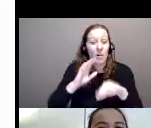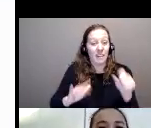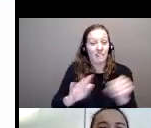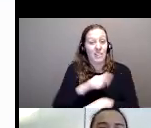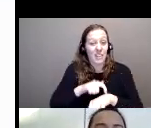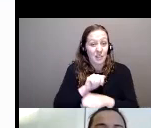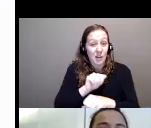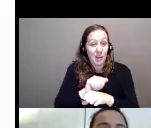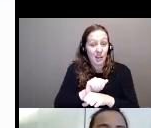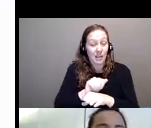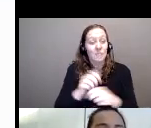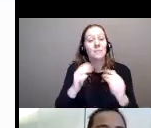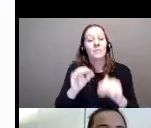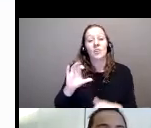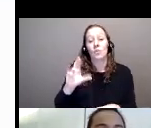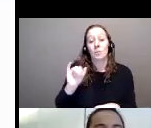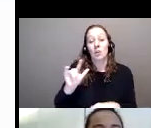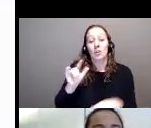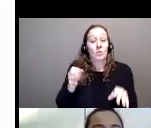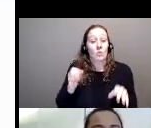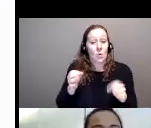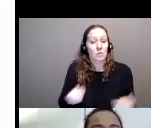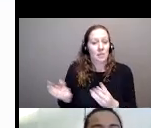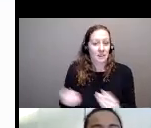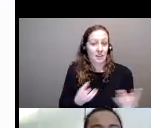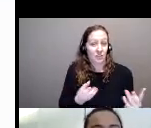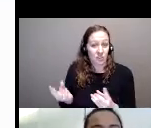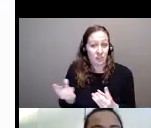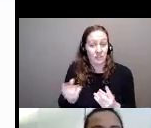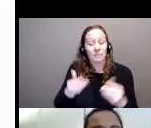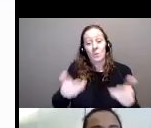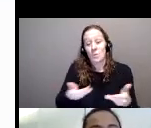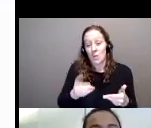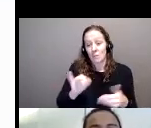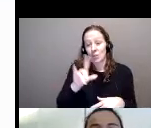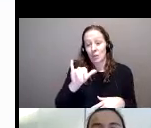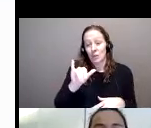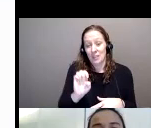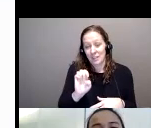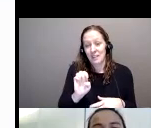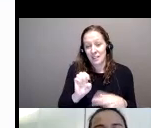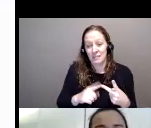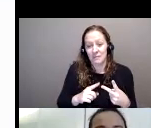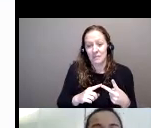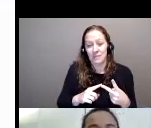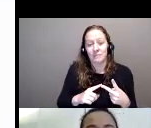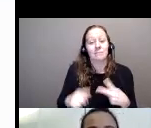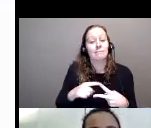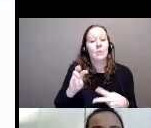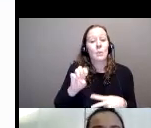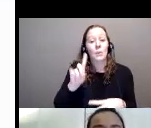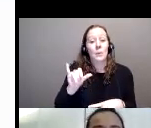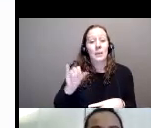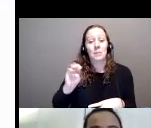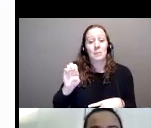disputes and criminal court mediations. Welcome, Julie. And then Wendy